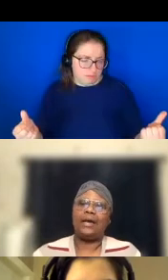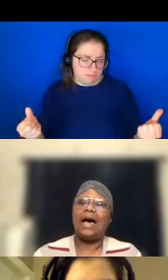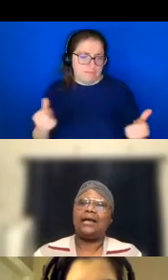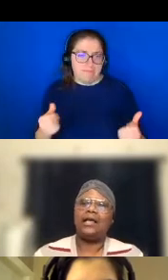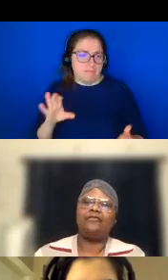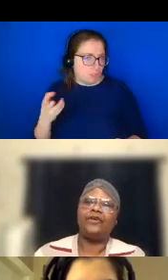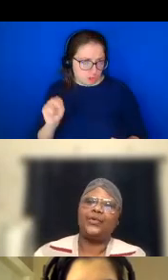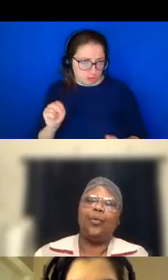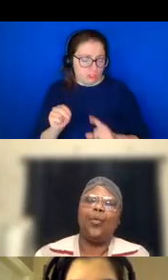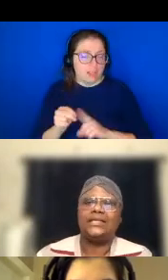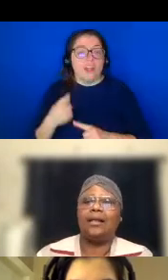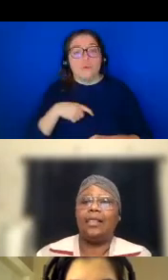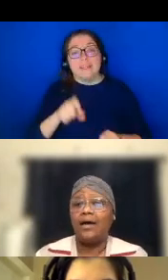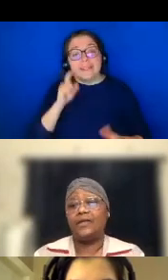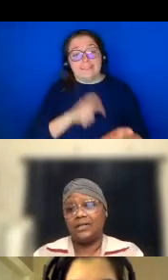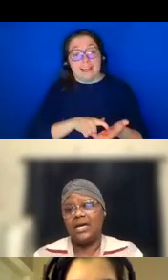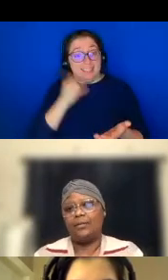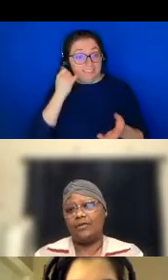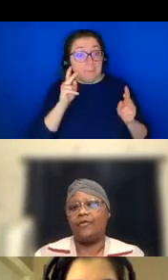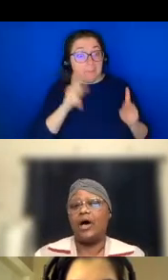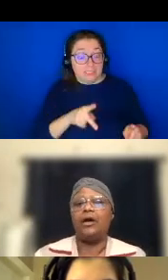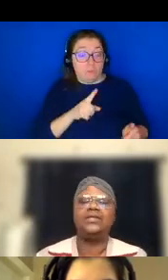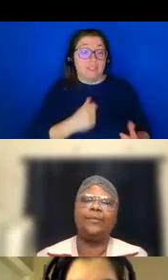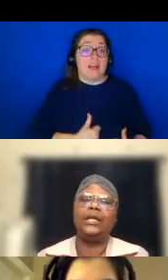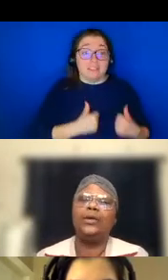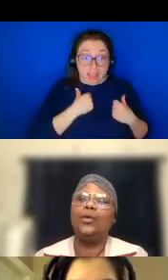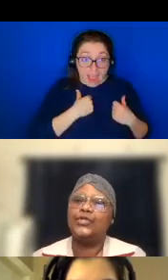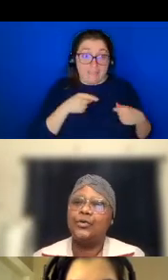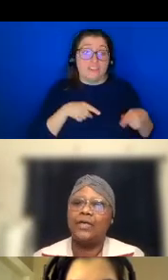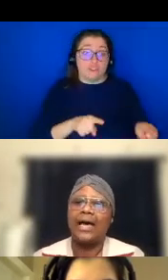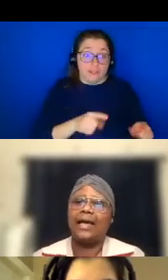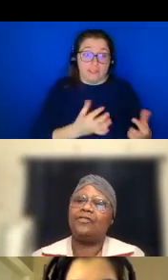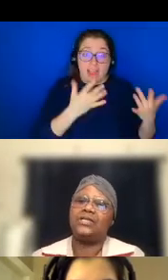or not an individual was alive at the time of the fire, and typically